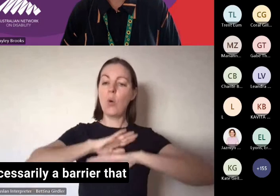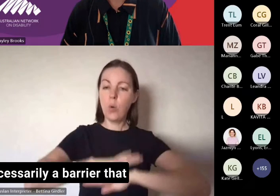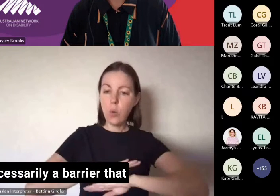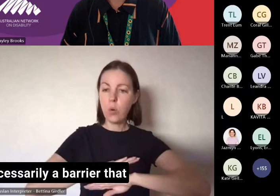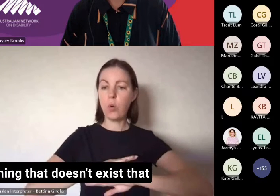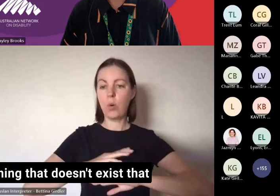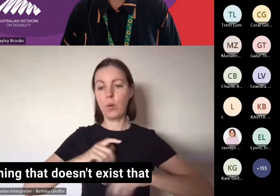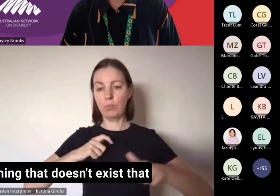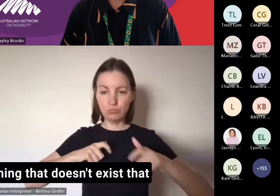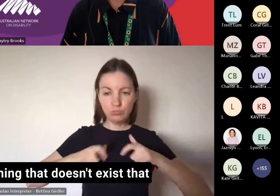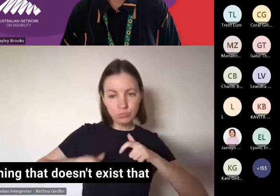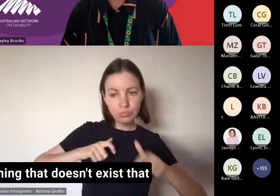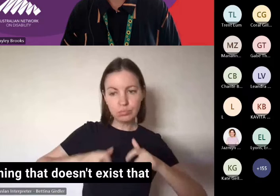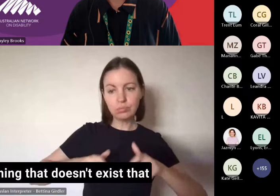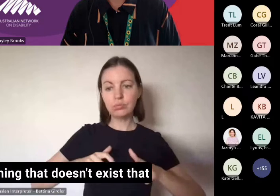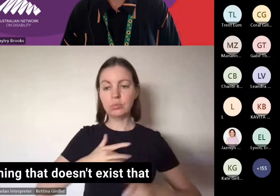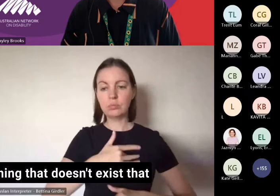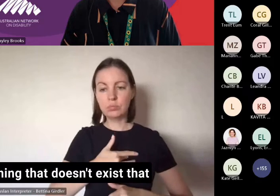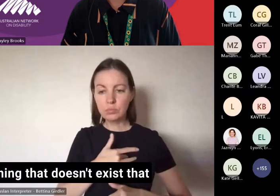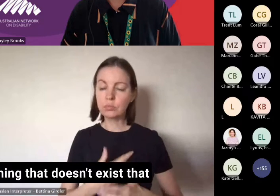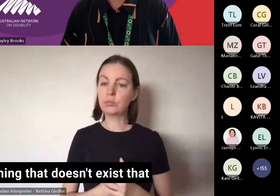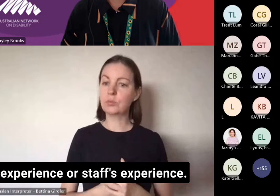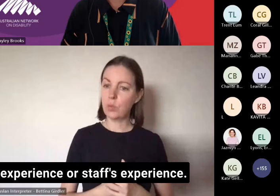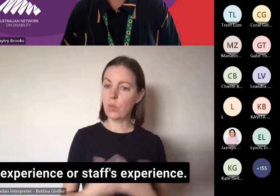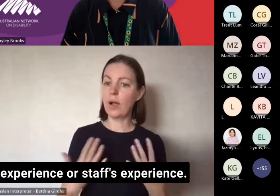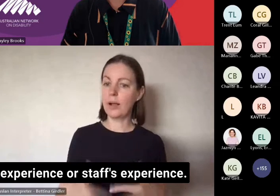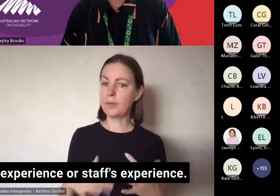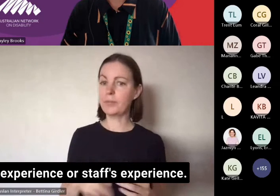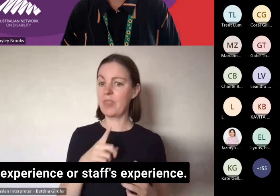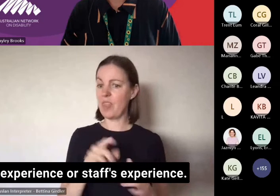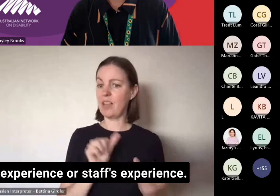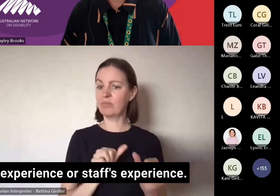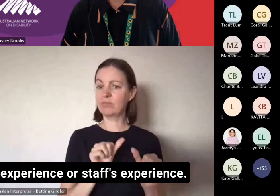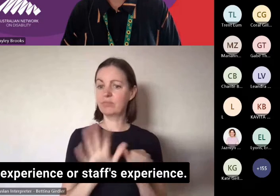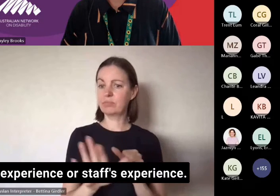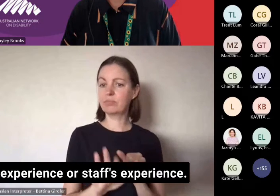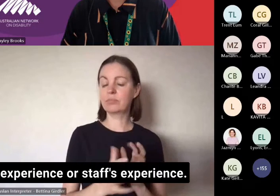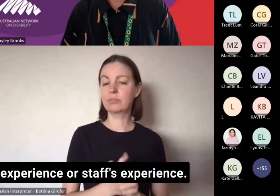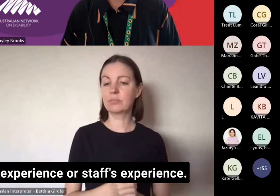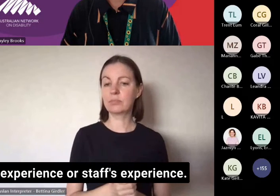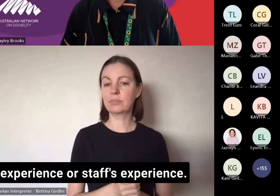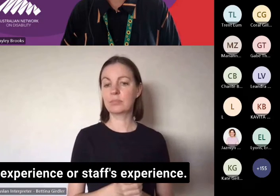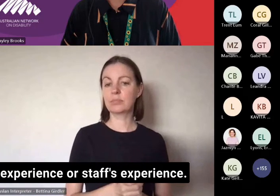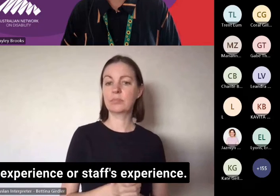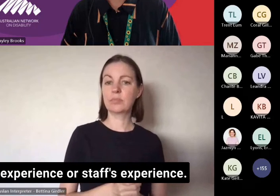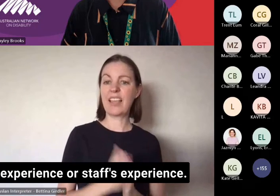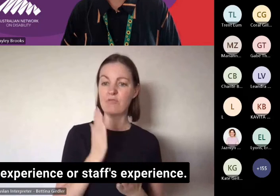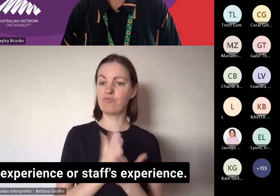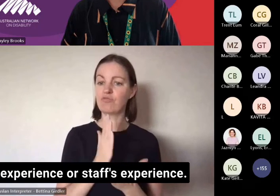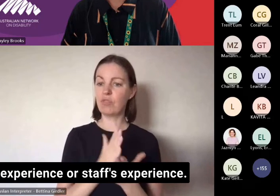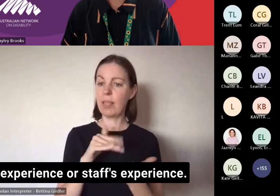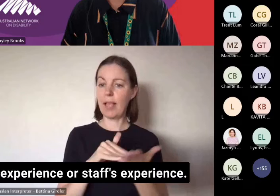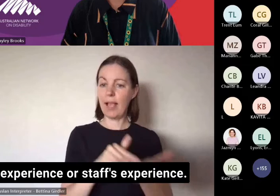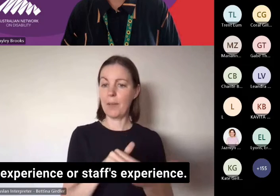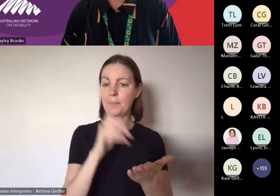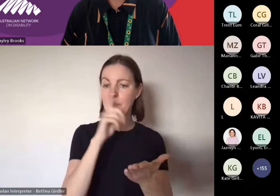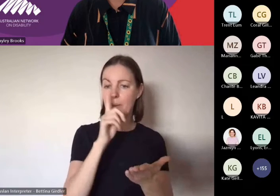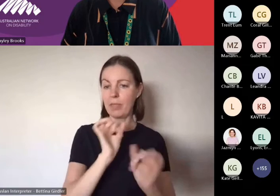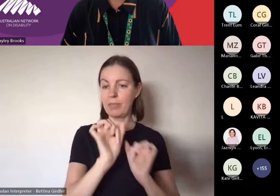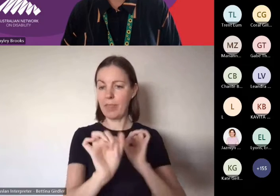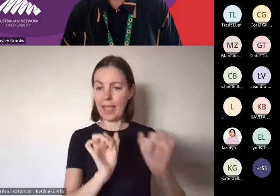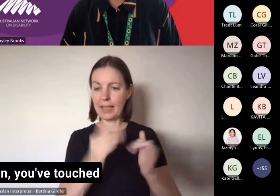barrier that exists, it's something that doesn't exist that would improve people's experience or staff's